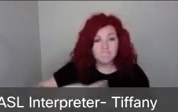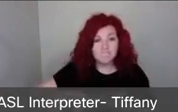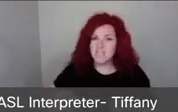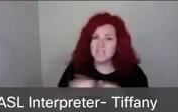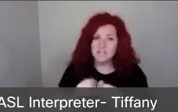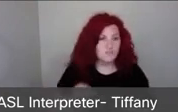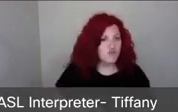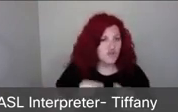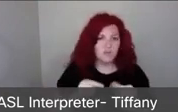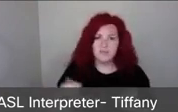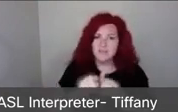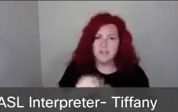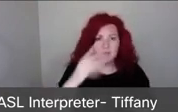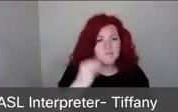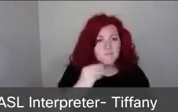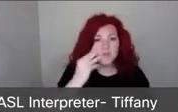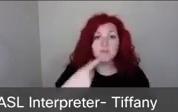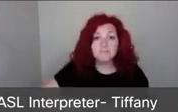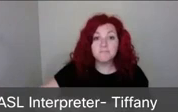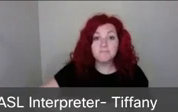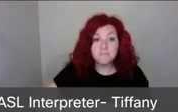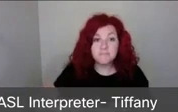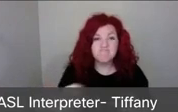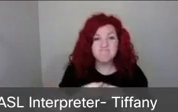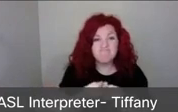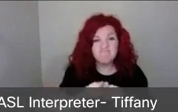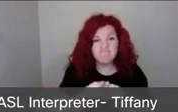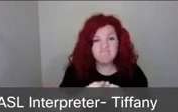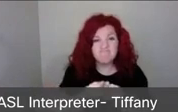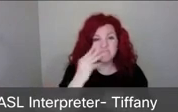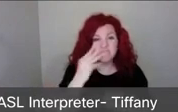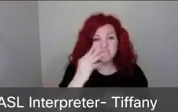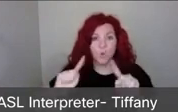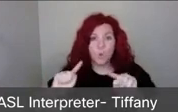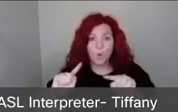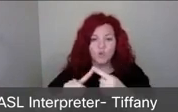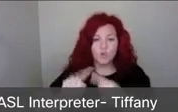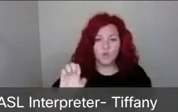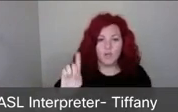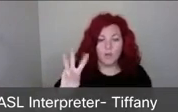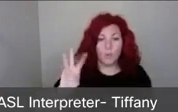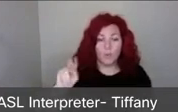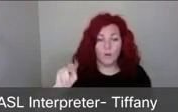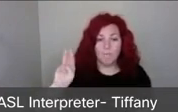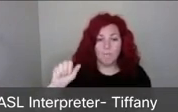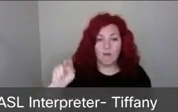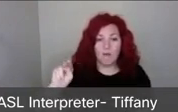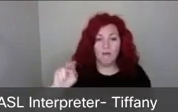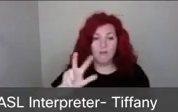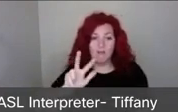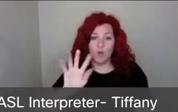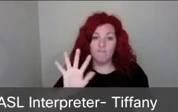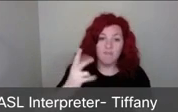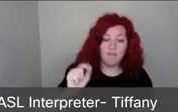the same experience. They've talked about the same experience of going to El Walmart on 35th and Bethany Home, going to